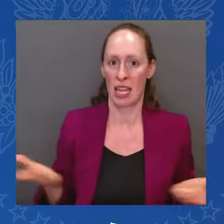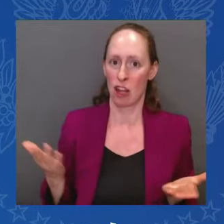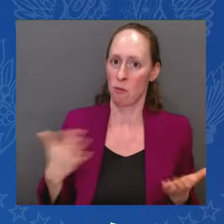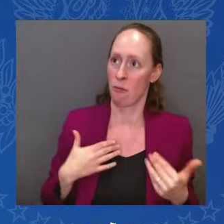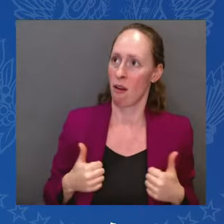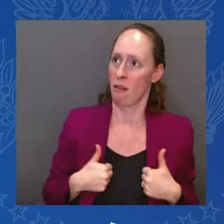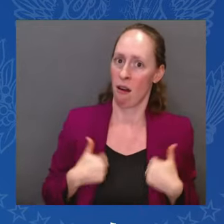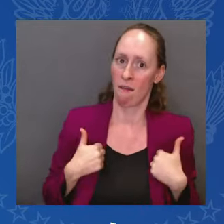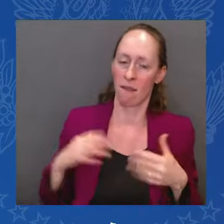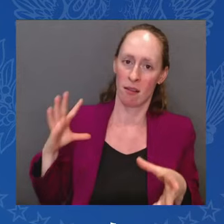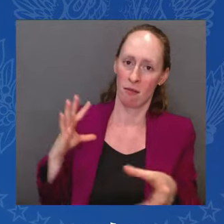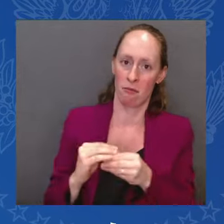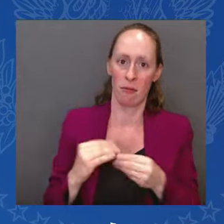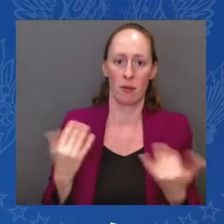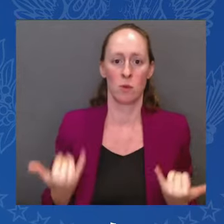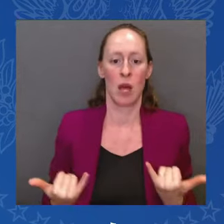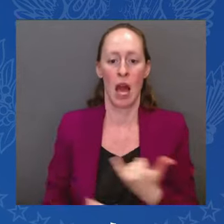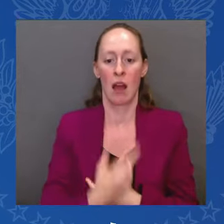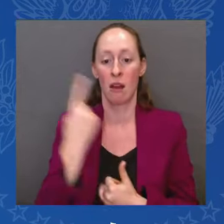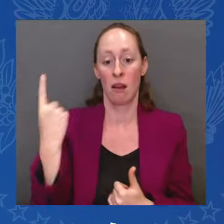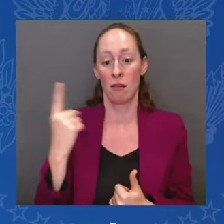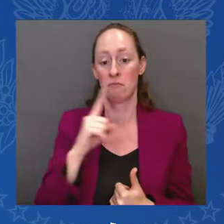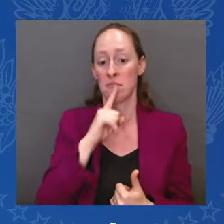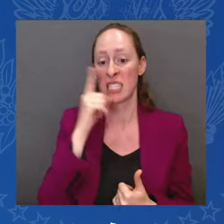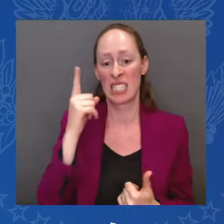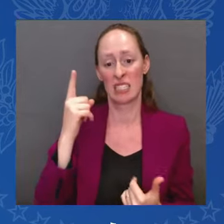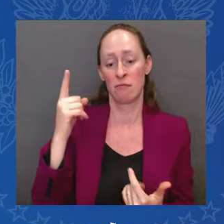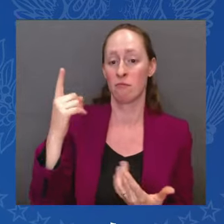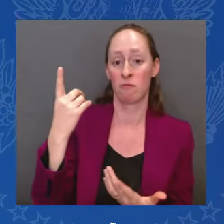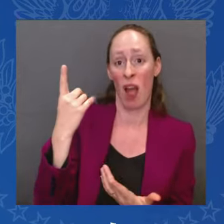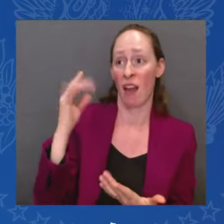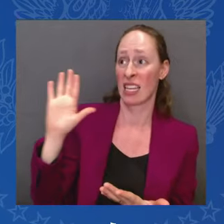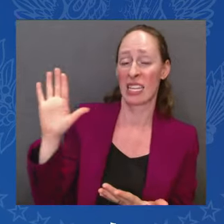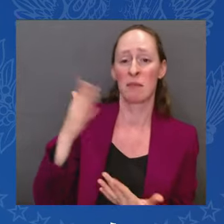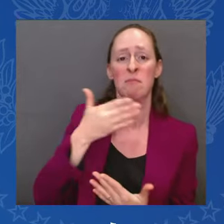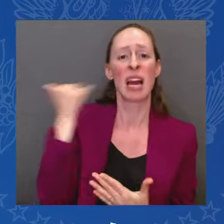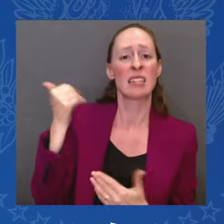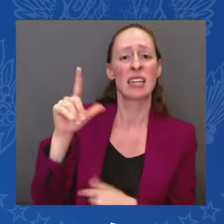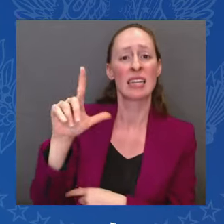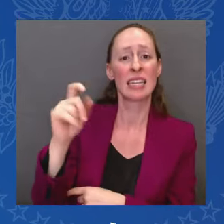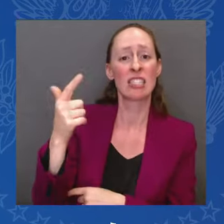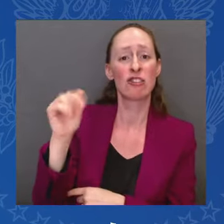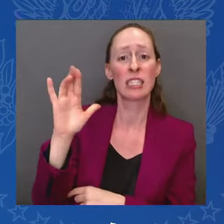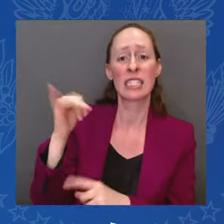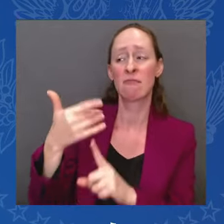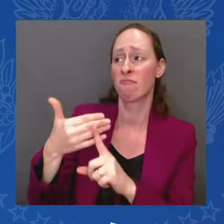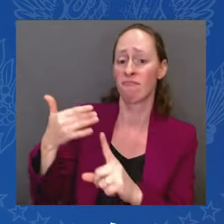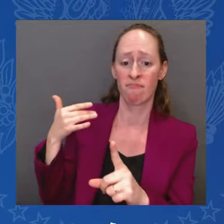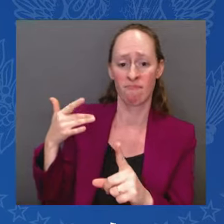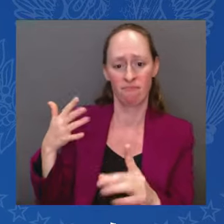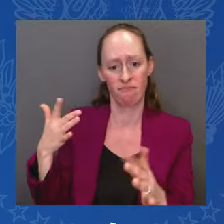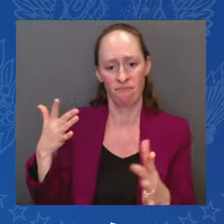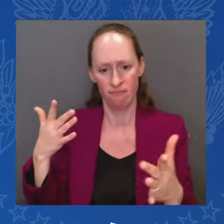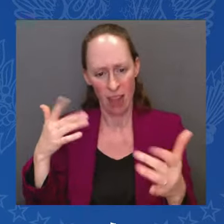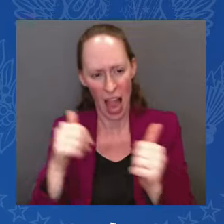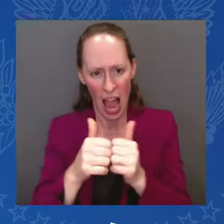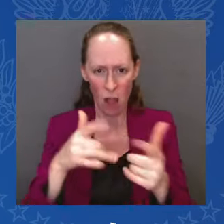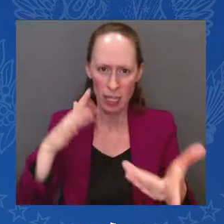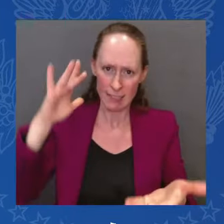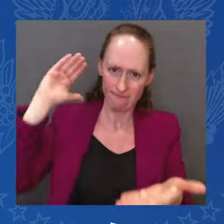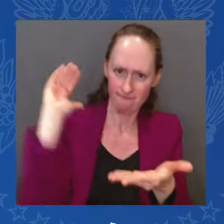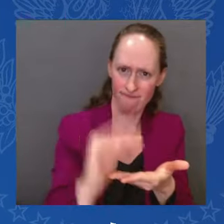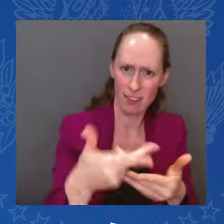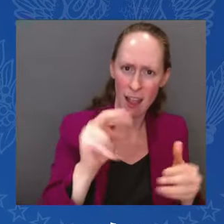cements his legacy as one of the fiercest champions of gun violence prevention. President Biden and Vice President Kamala Harris.